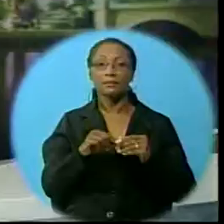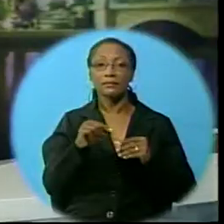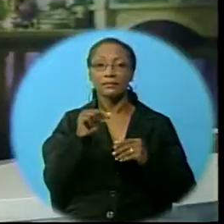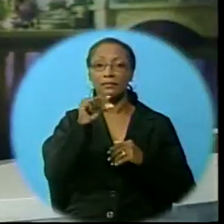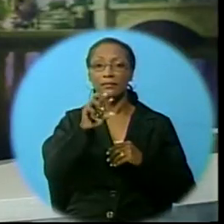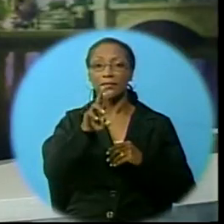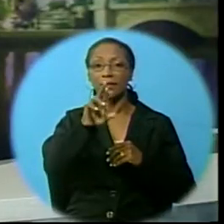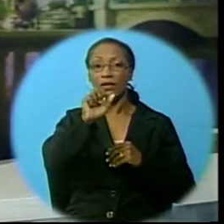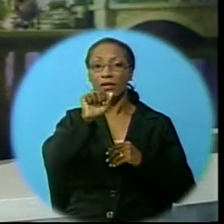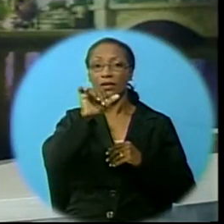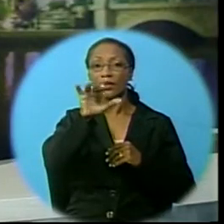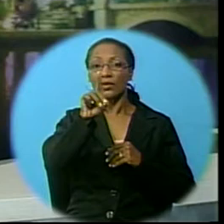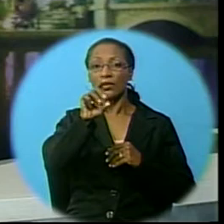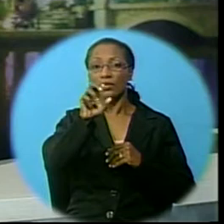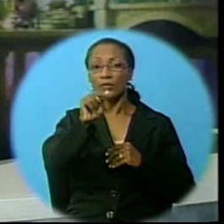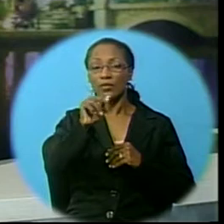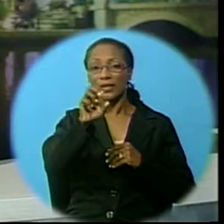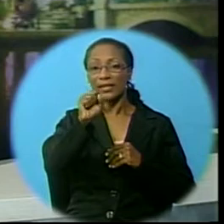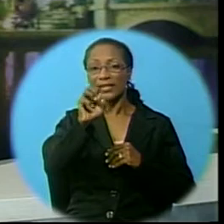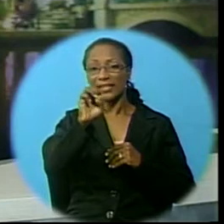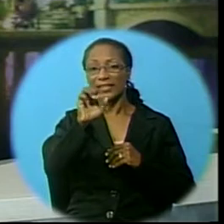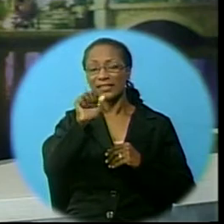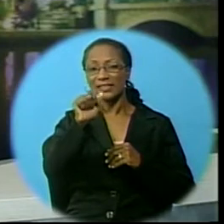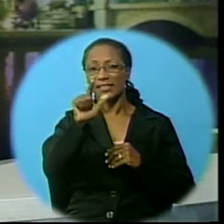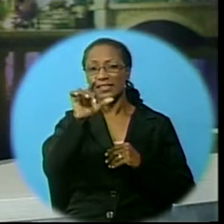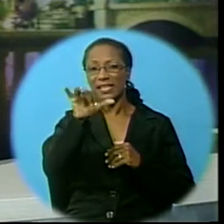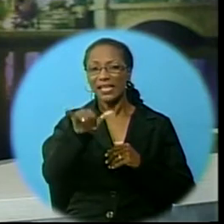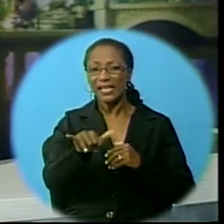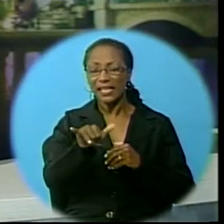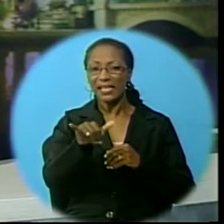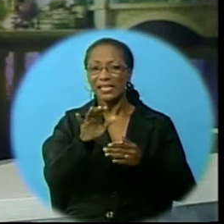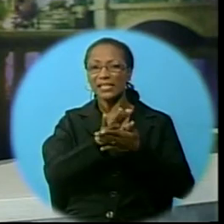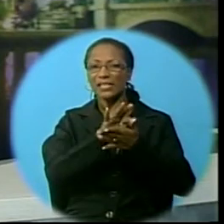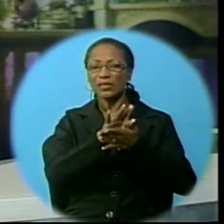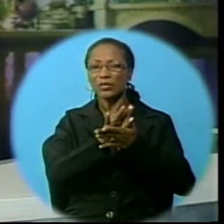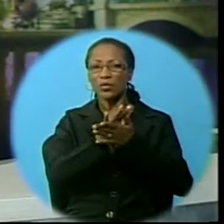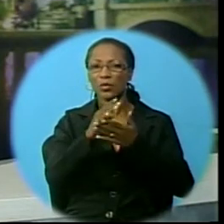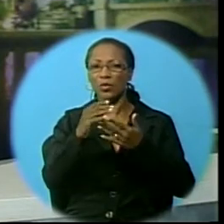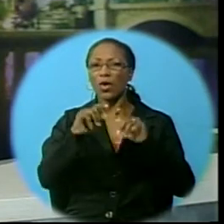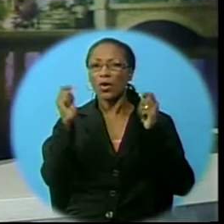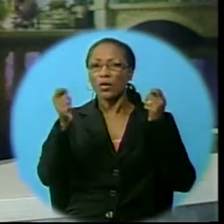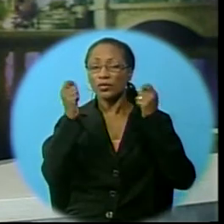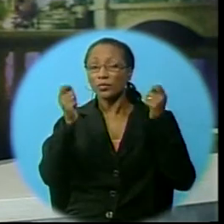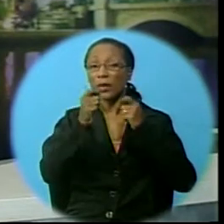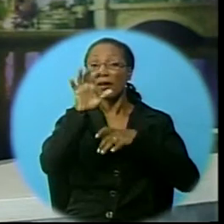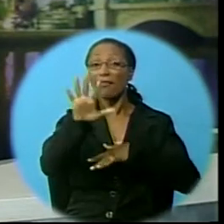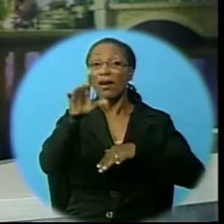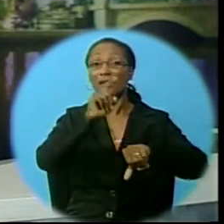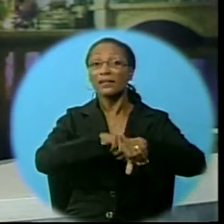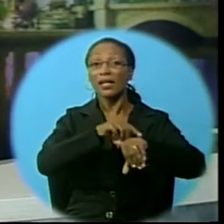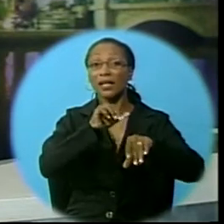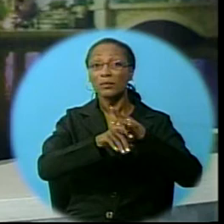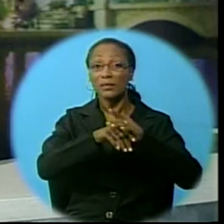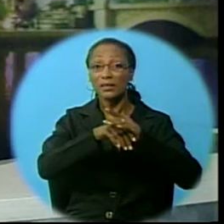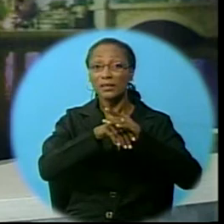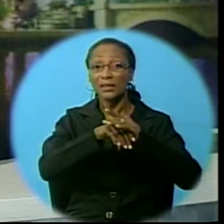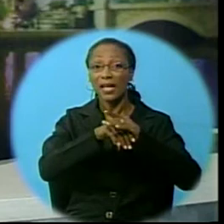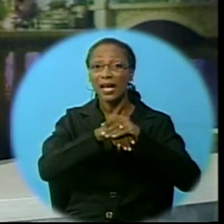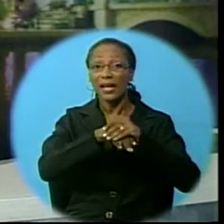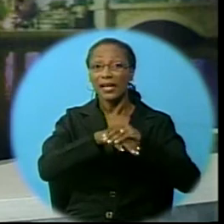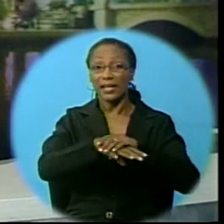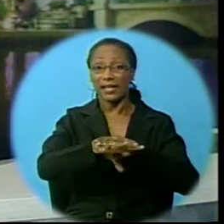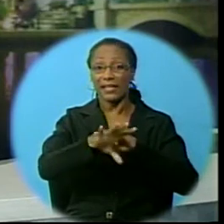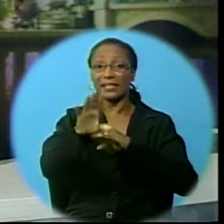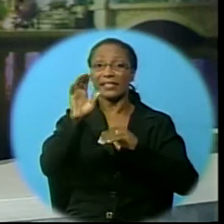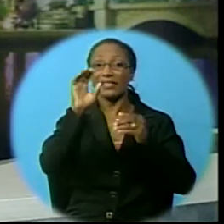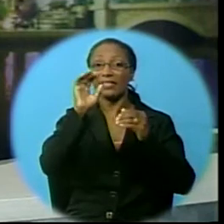Sports. Thanks, Marsha. 5 times in a row. That's now Graydon Seeley's record as champions in the Barbados Secondary Schools